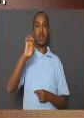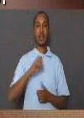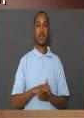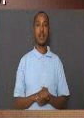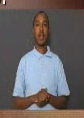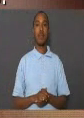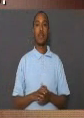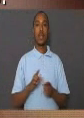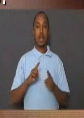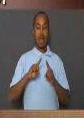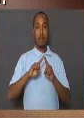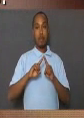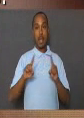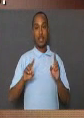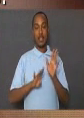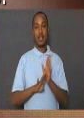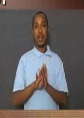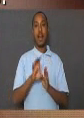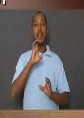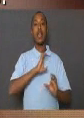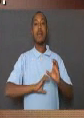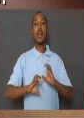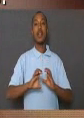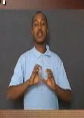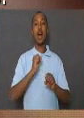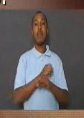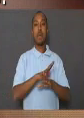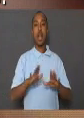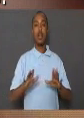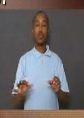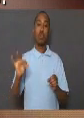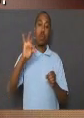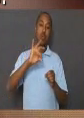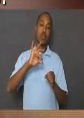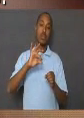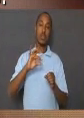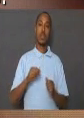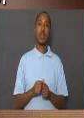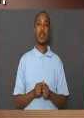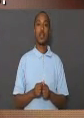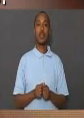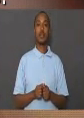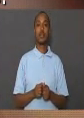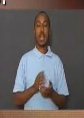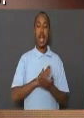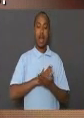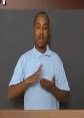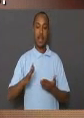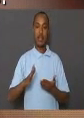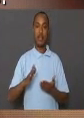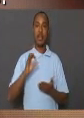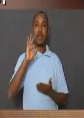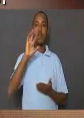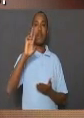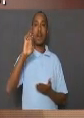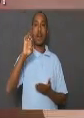Pesticides are chemicals that are applied to crops in order to eliminate fungi